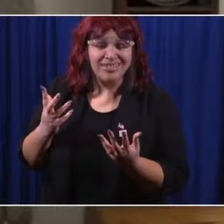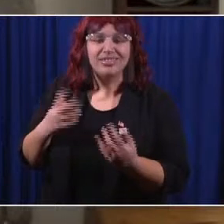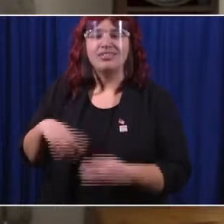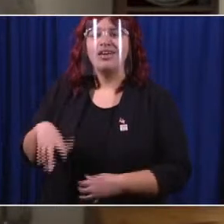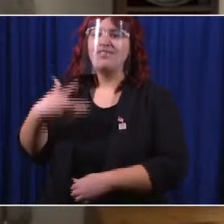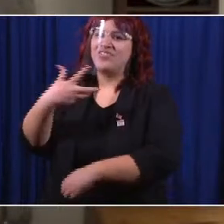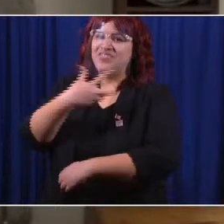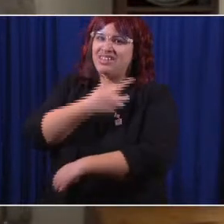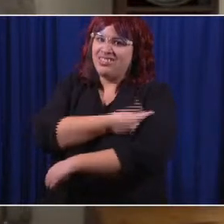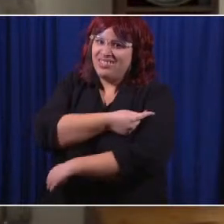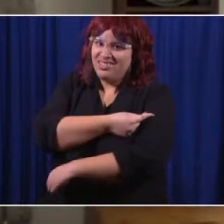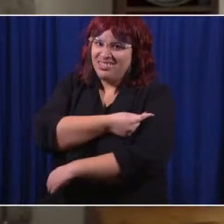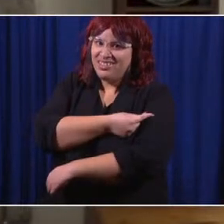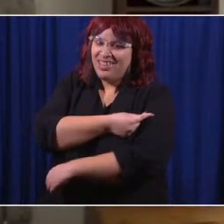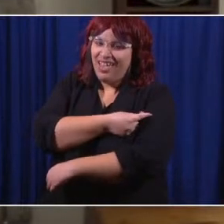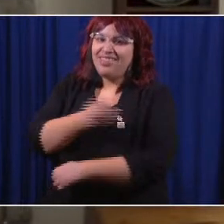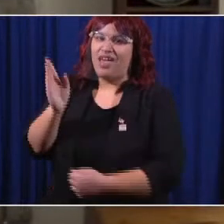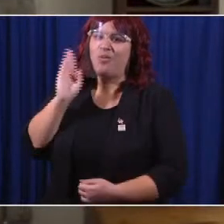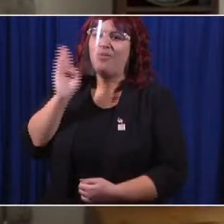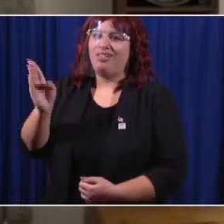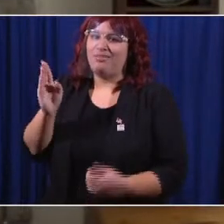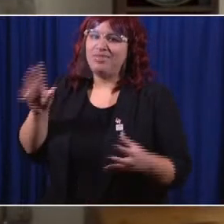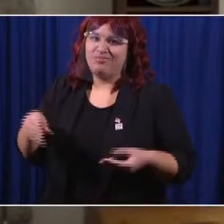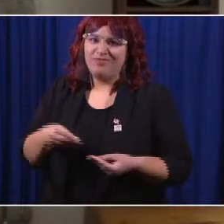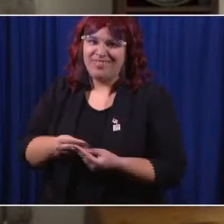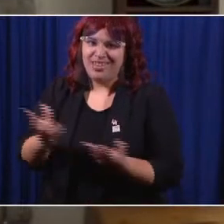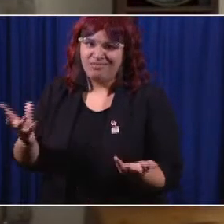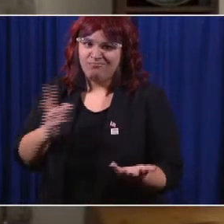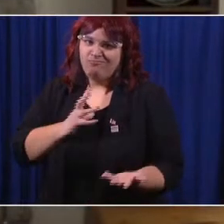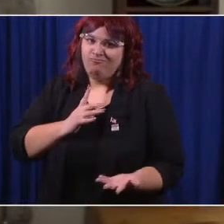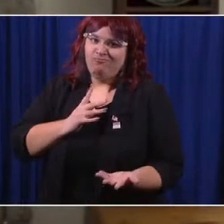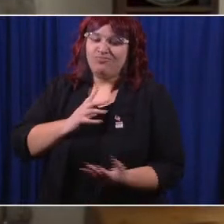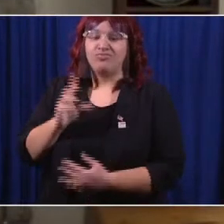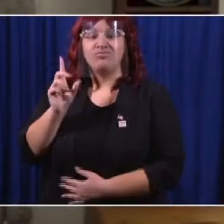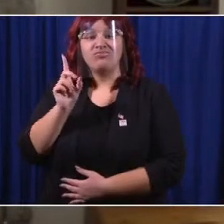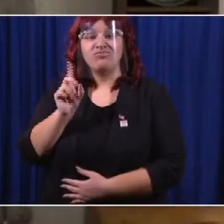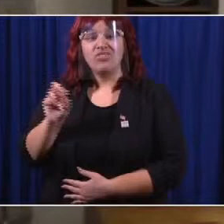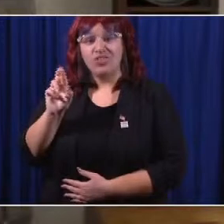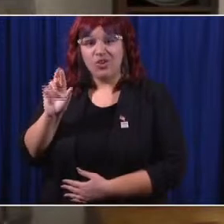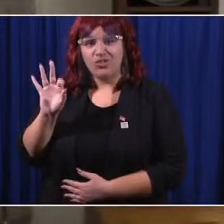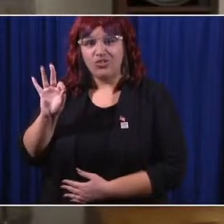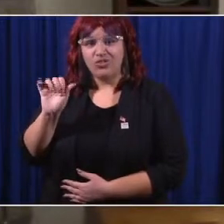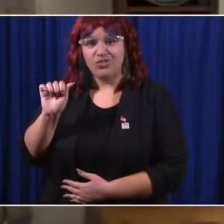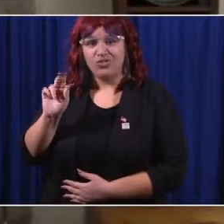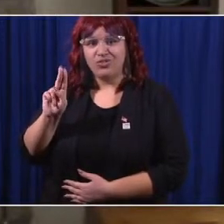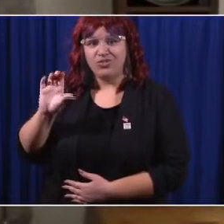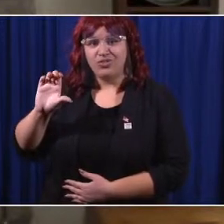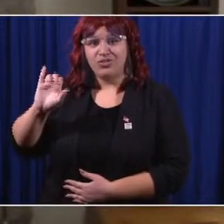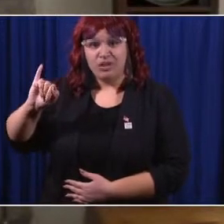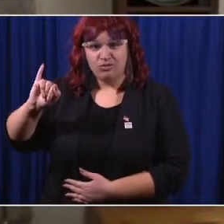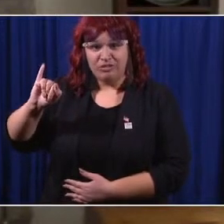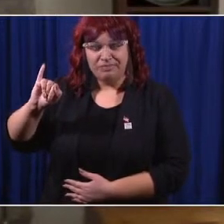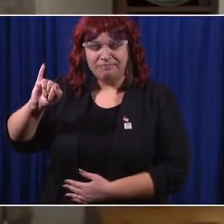vaccine that is coming. So Dr. Fauci was on the call, and